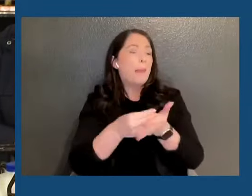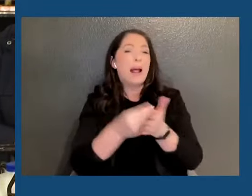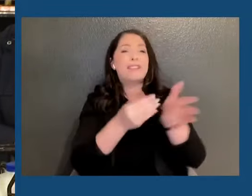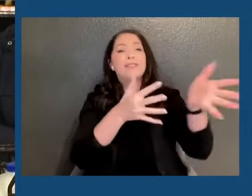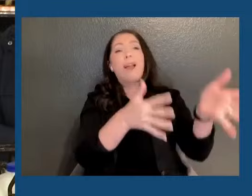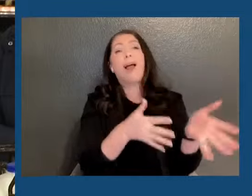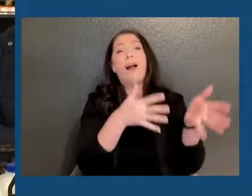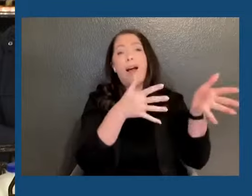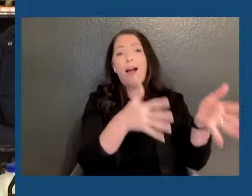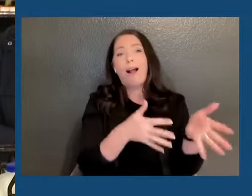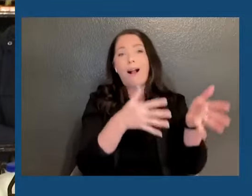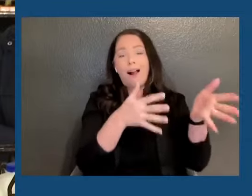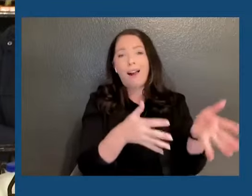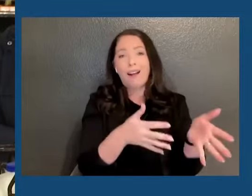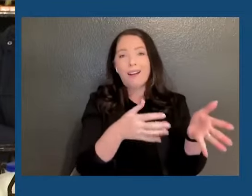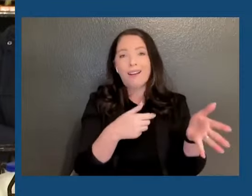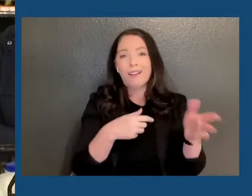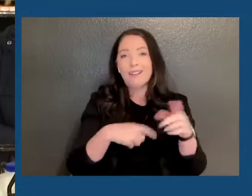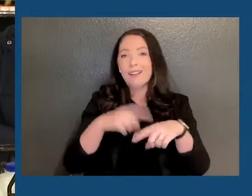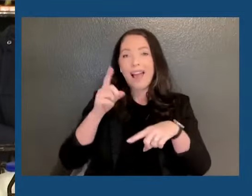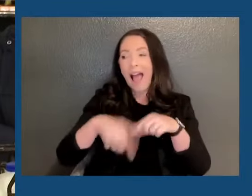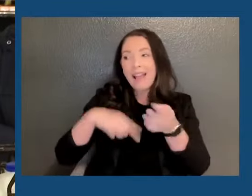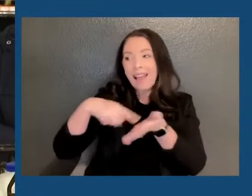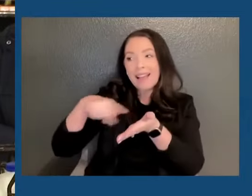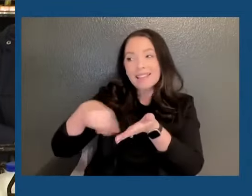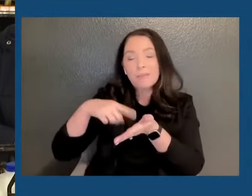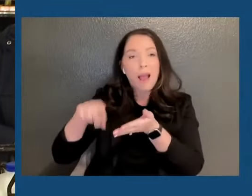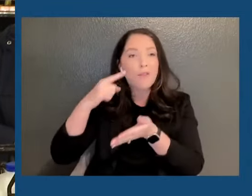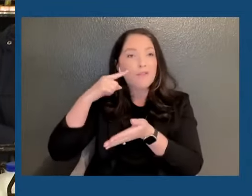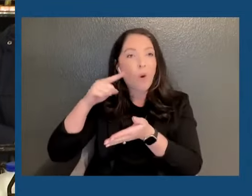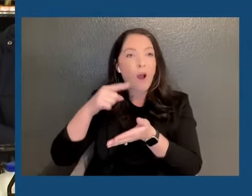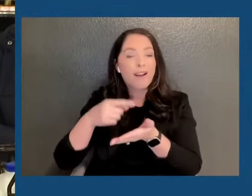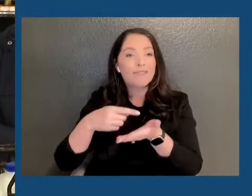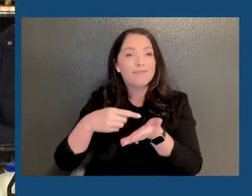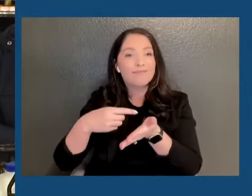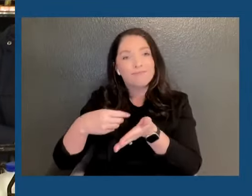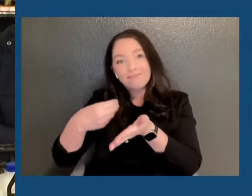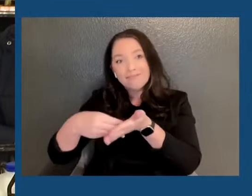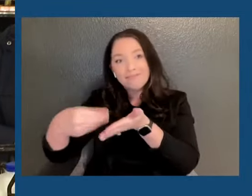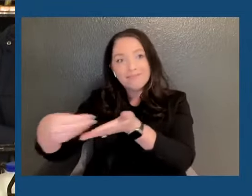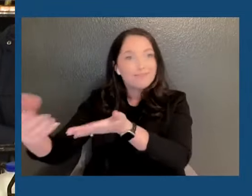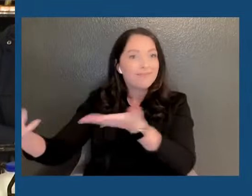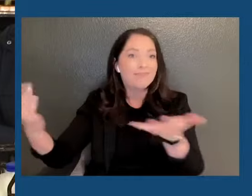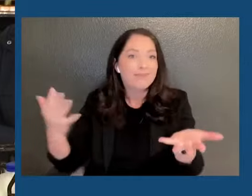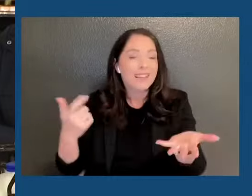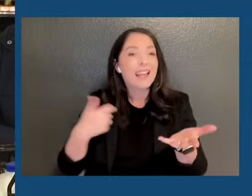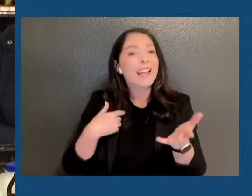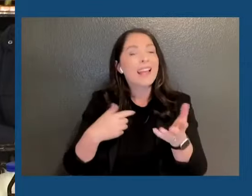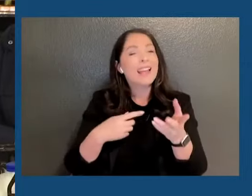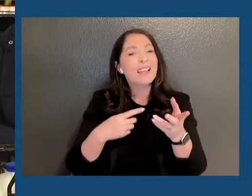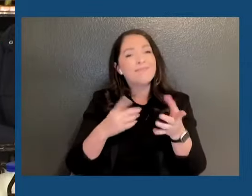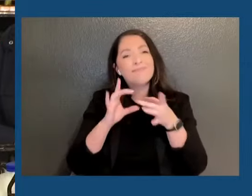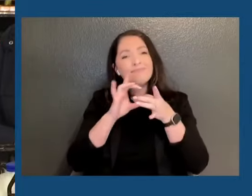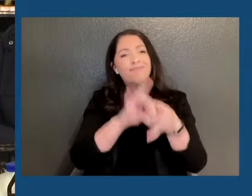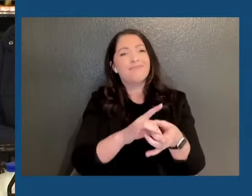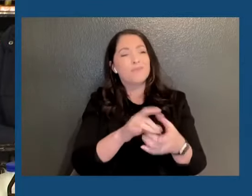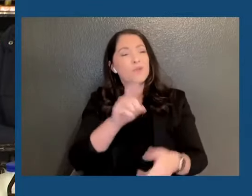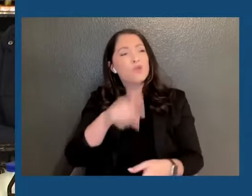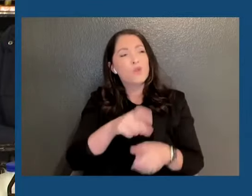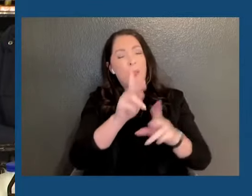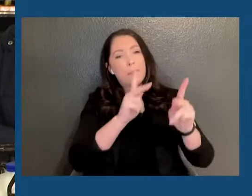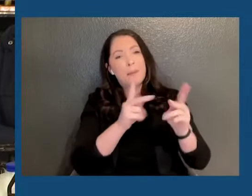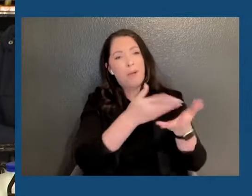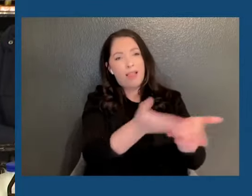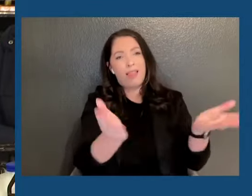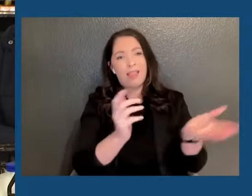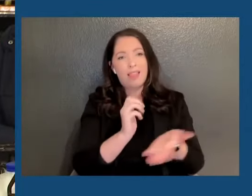I can't spend it on recurring expenses. It belongs to the people. It belongs to people like Sally to help her out. So I have